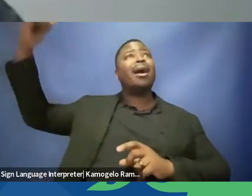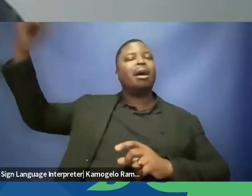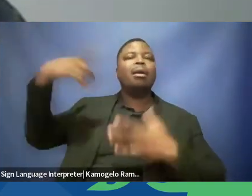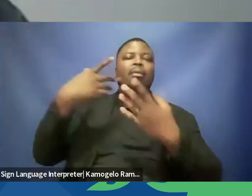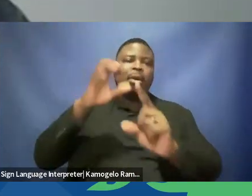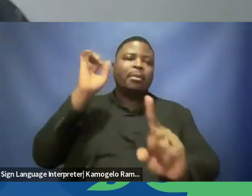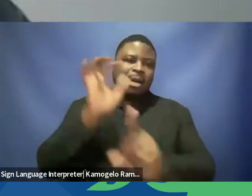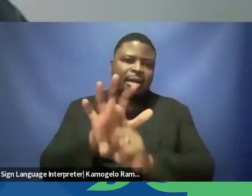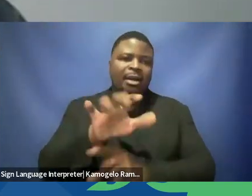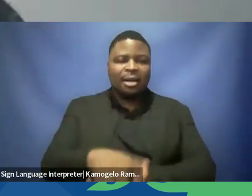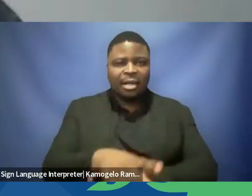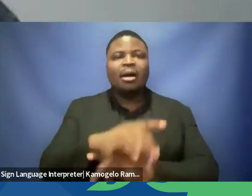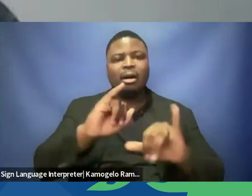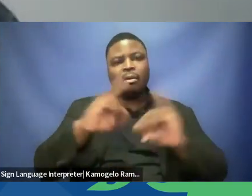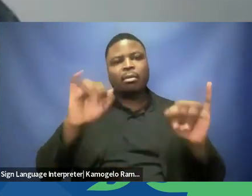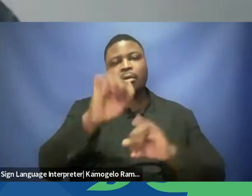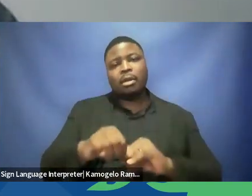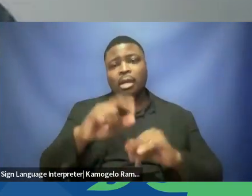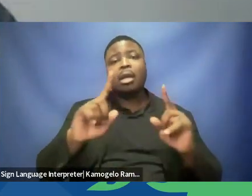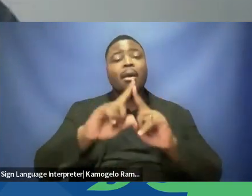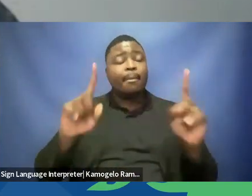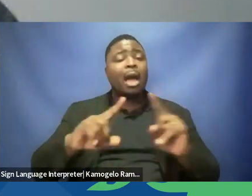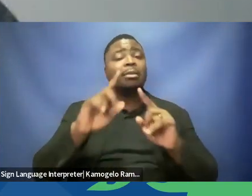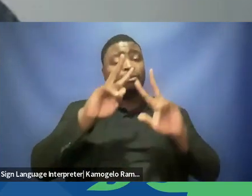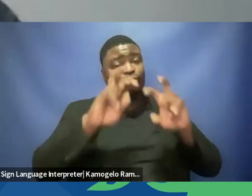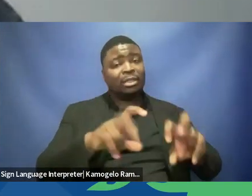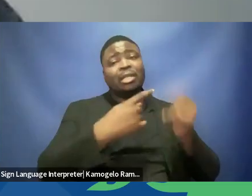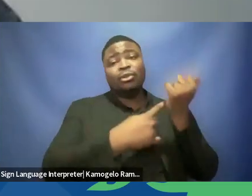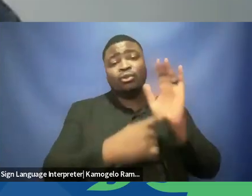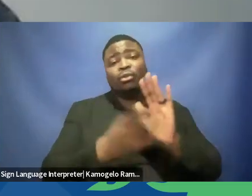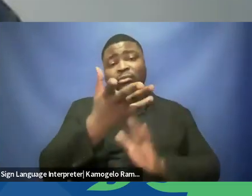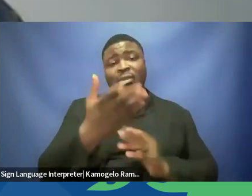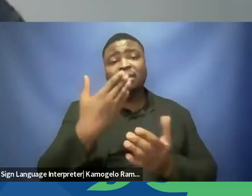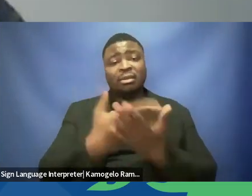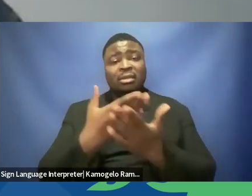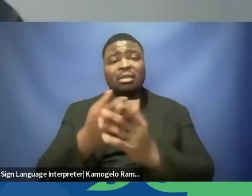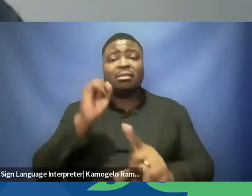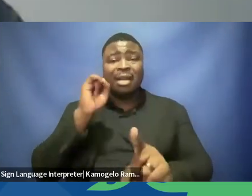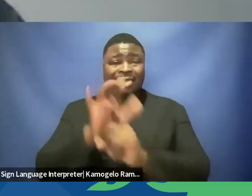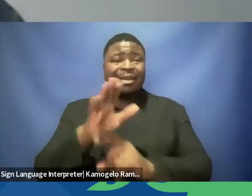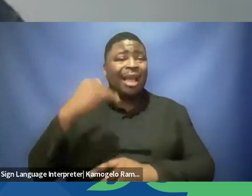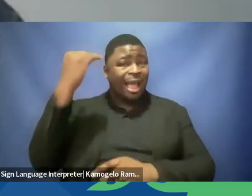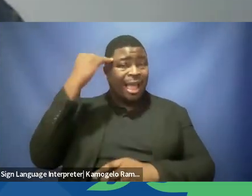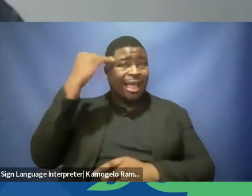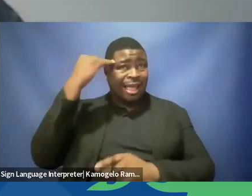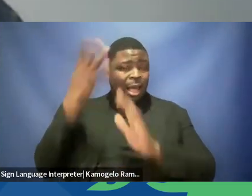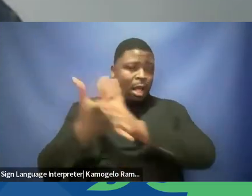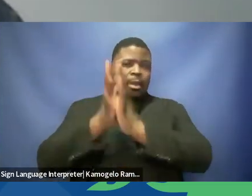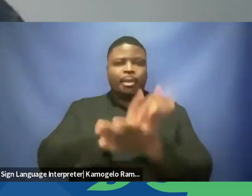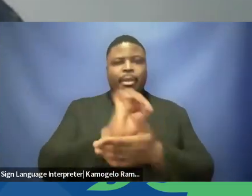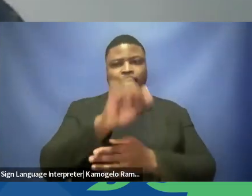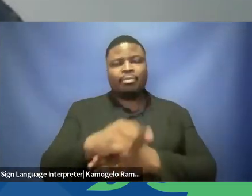but from the research that we've gathered, the interactions of these drugs can lead to what we call substance use psychosis. And then you find people